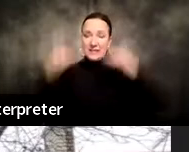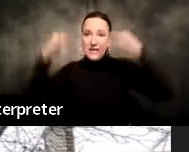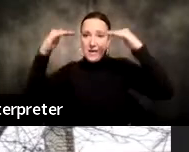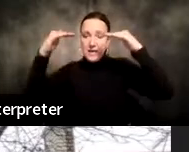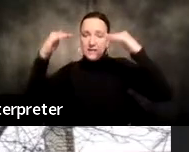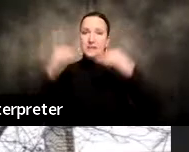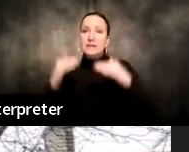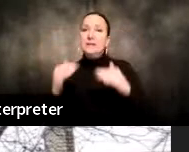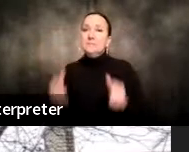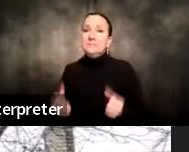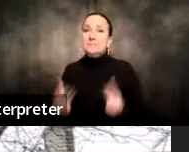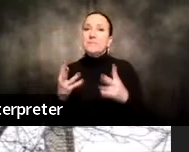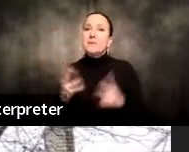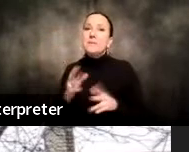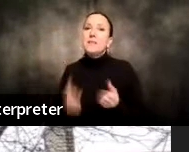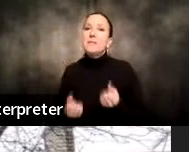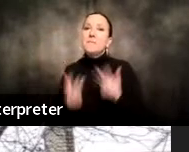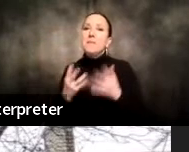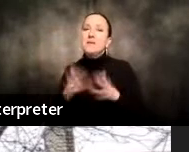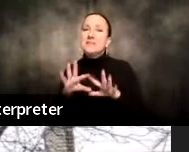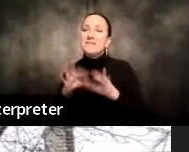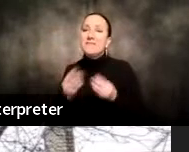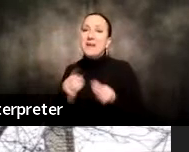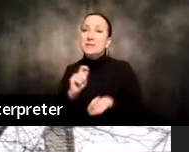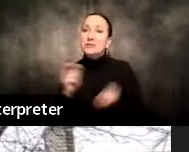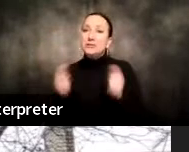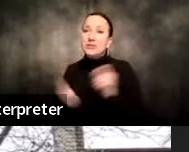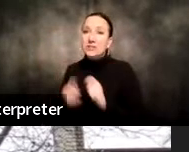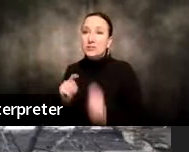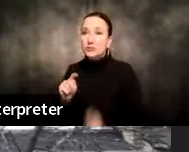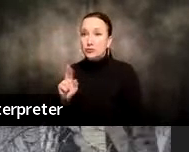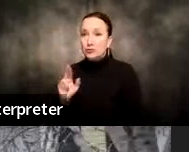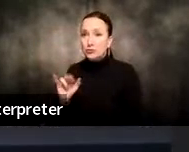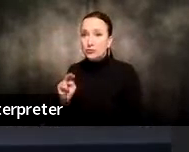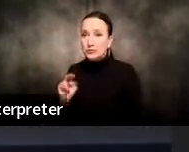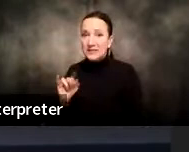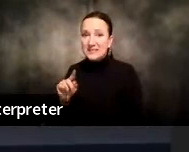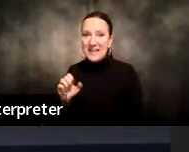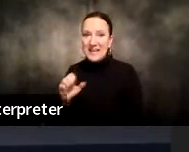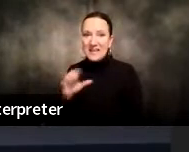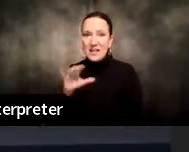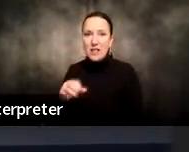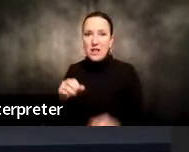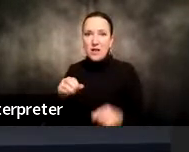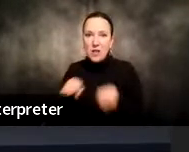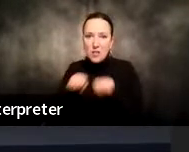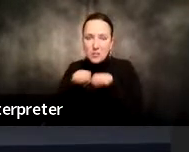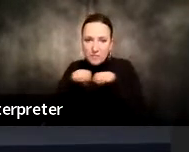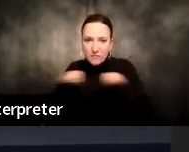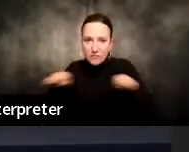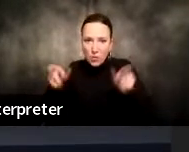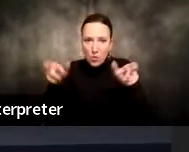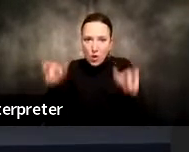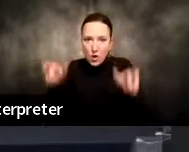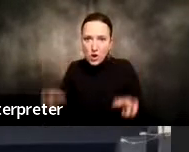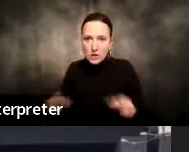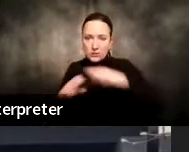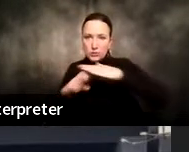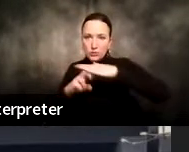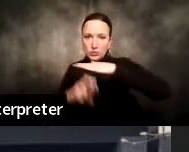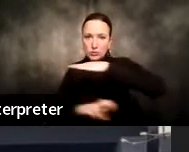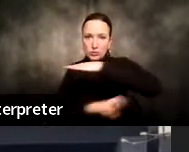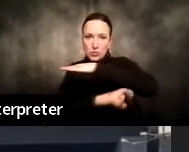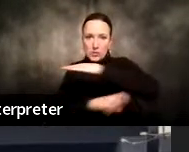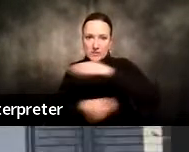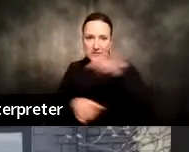the multifamily conversions we see in Trinidad, they actually changed the location of the floor joists. So keep in mind where the porch floor is.